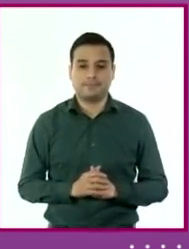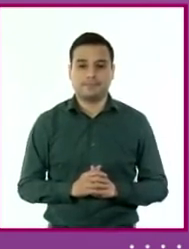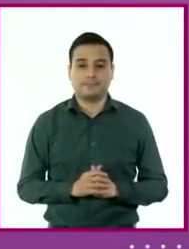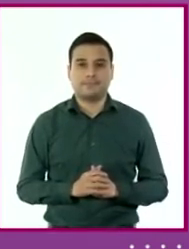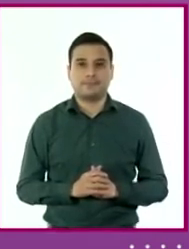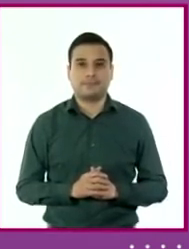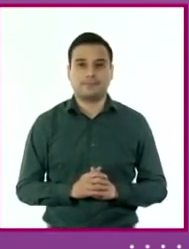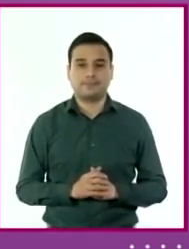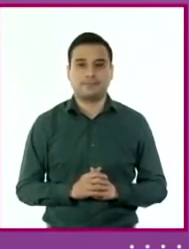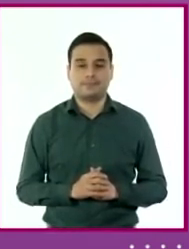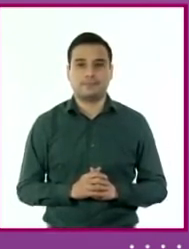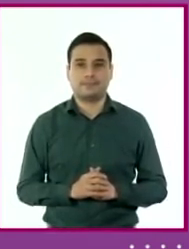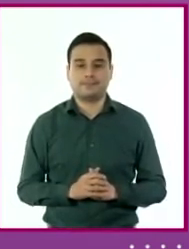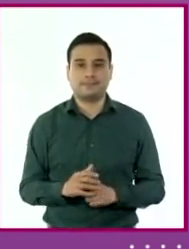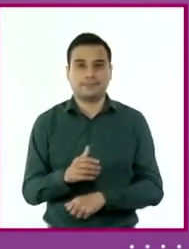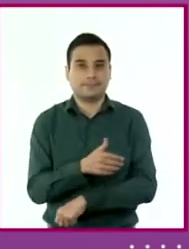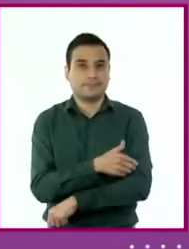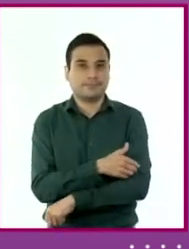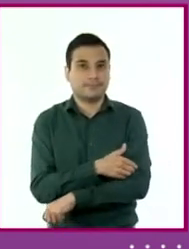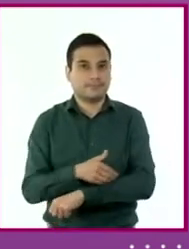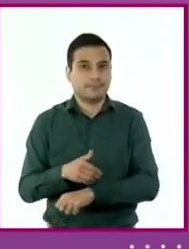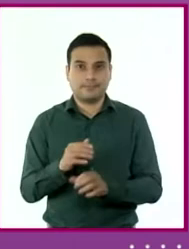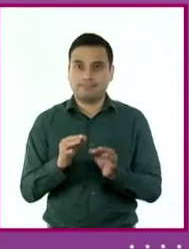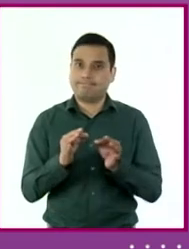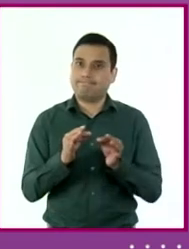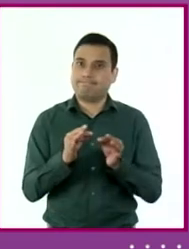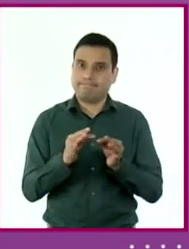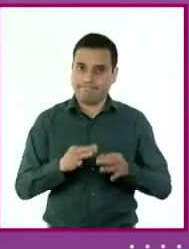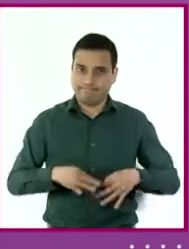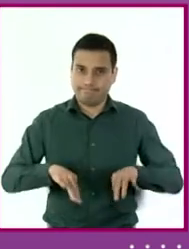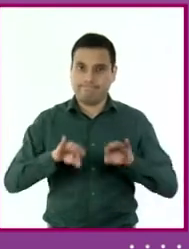Porque la familia es lo más importante.